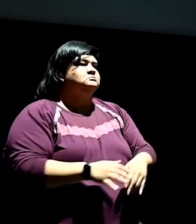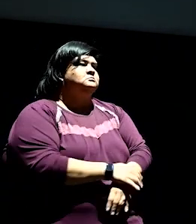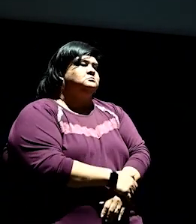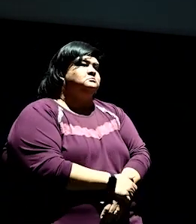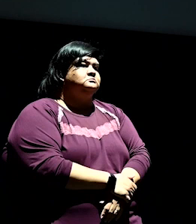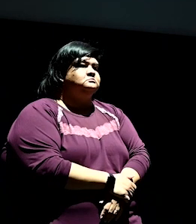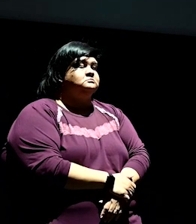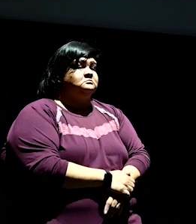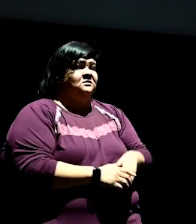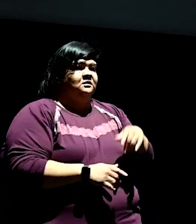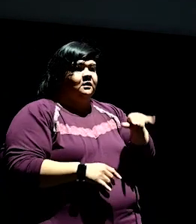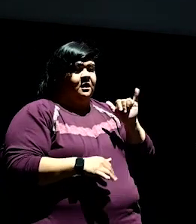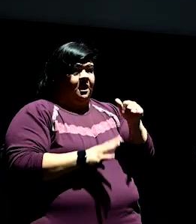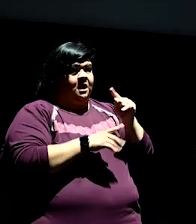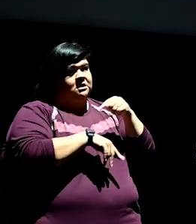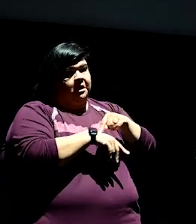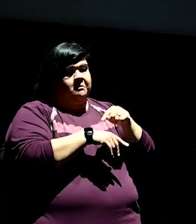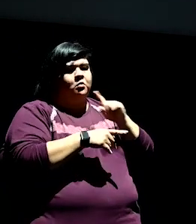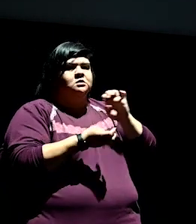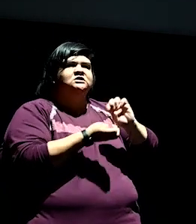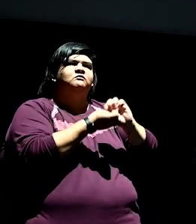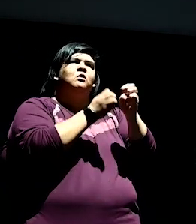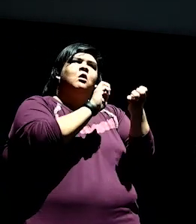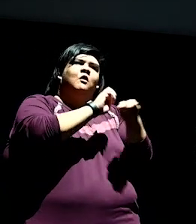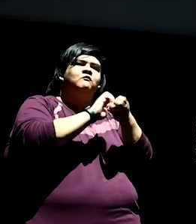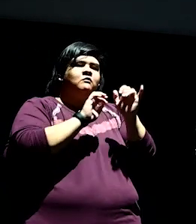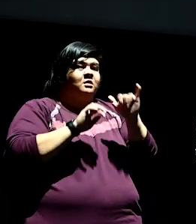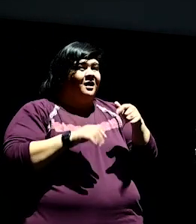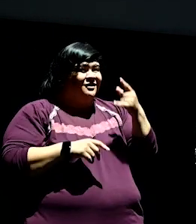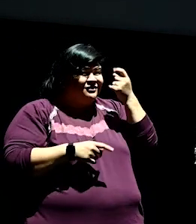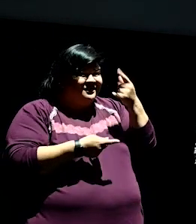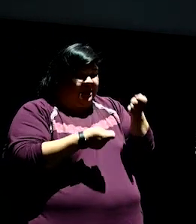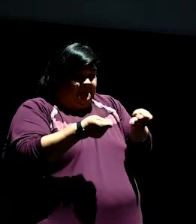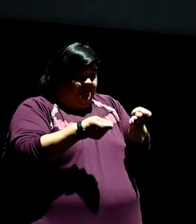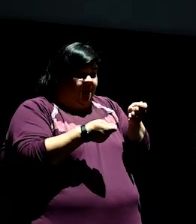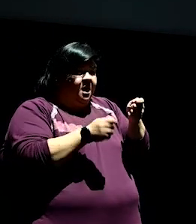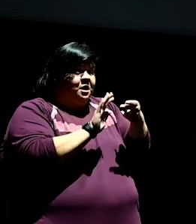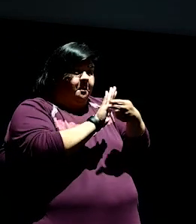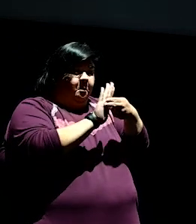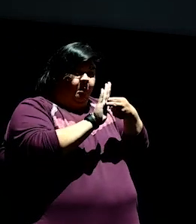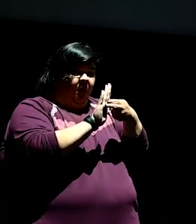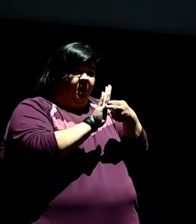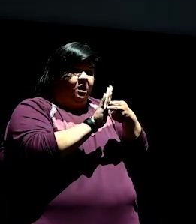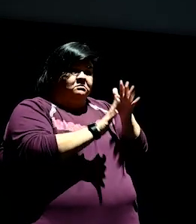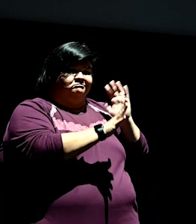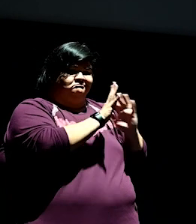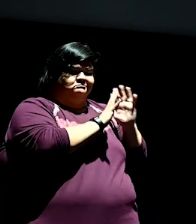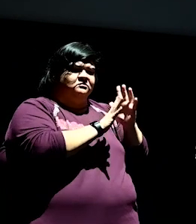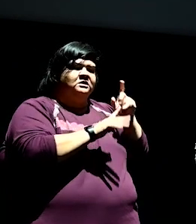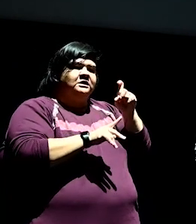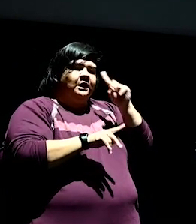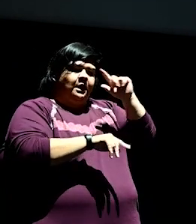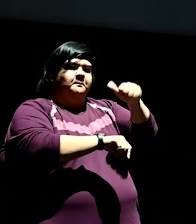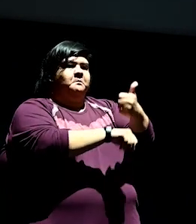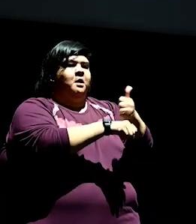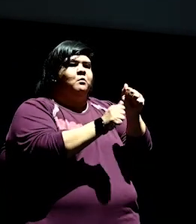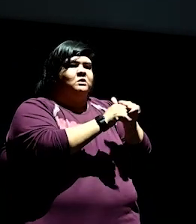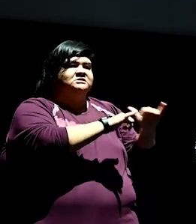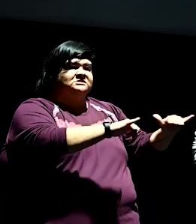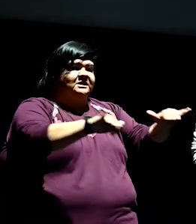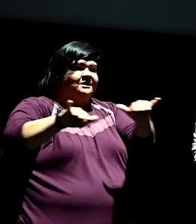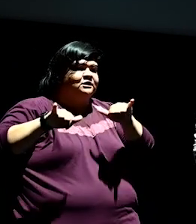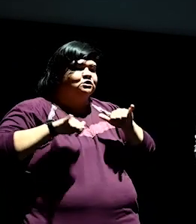really evolving it. And so part of managing a brand like this is coming up with the standards